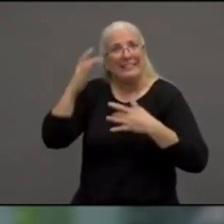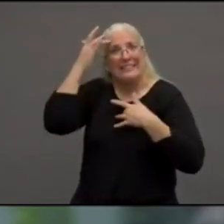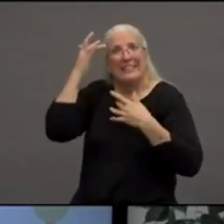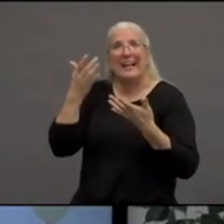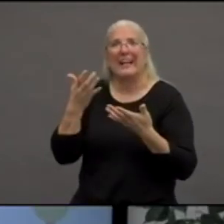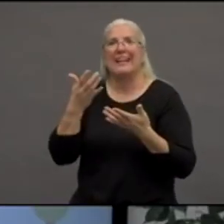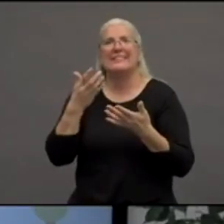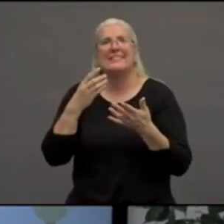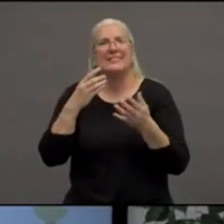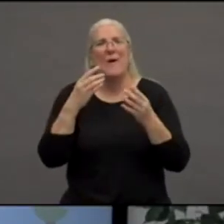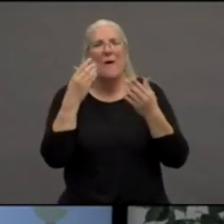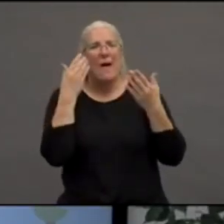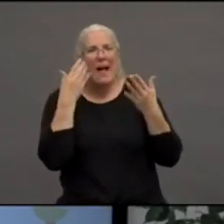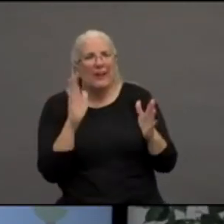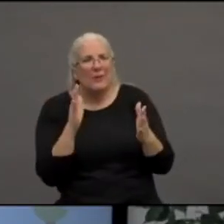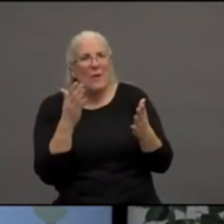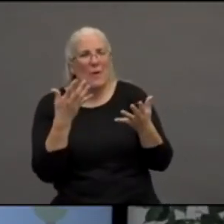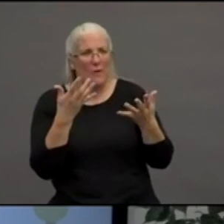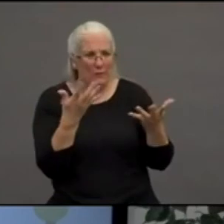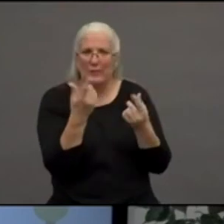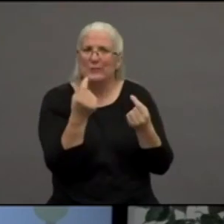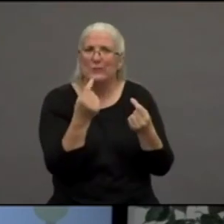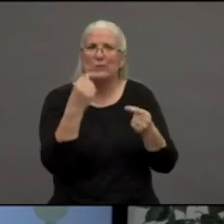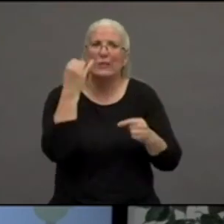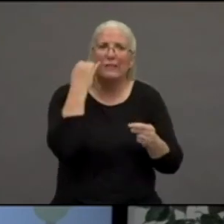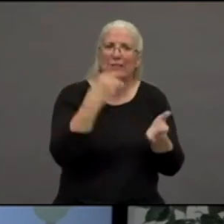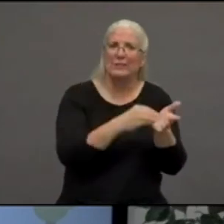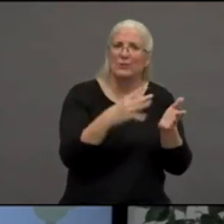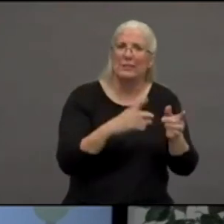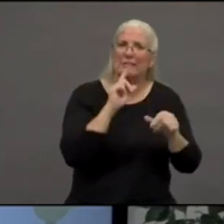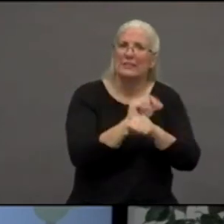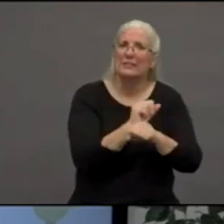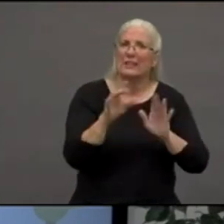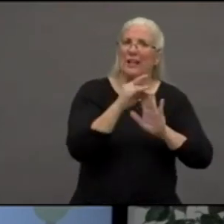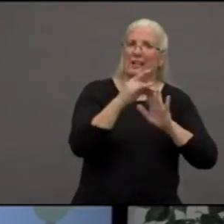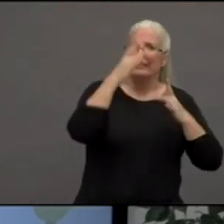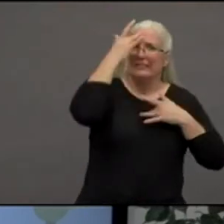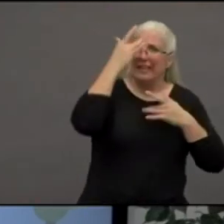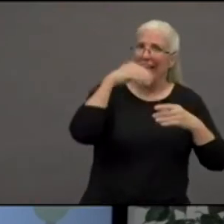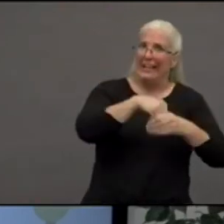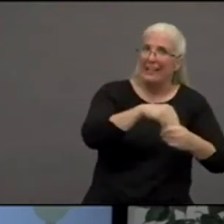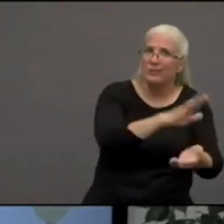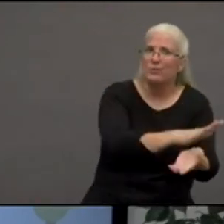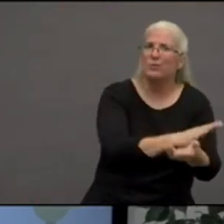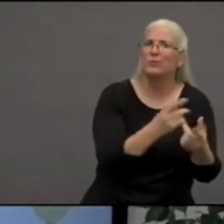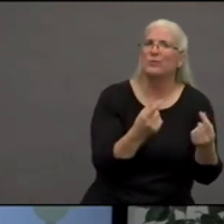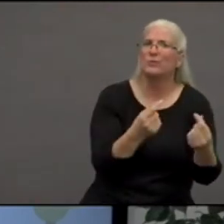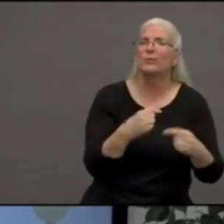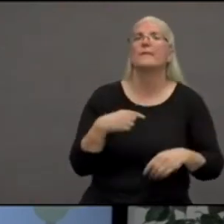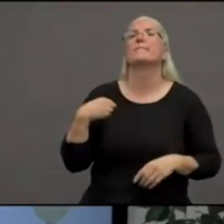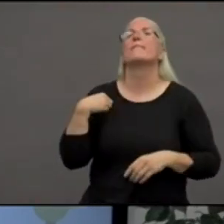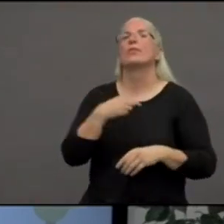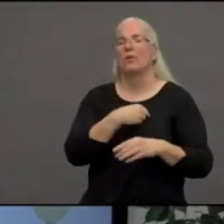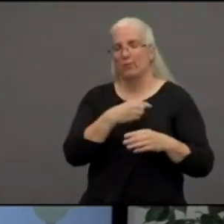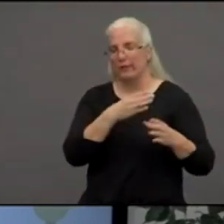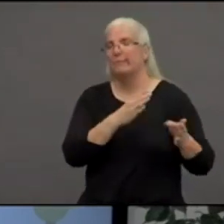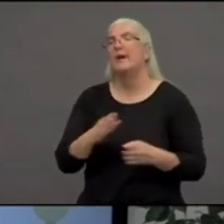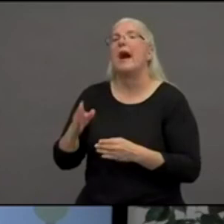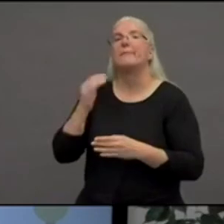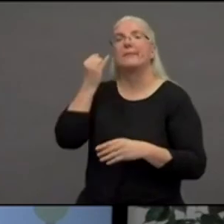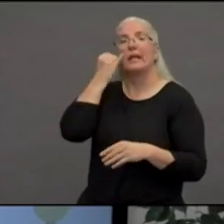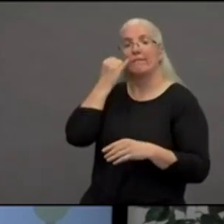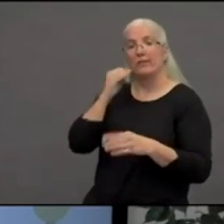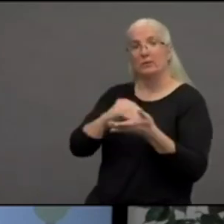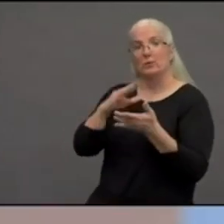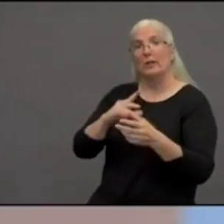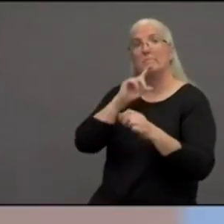positive? Well, we are prepared to support schools in that. If a student does test positive, and the school would be informed